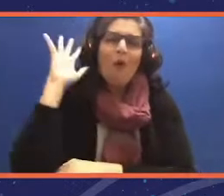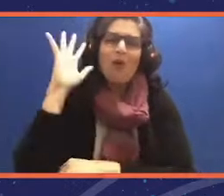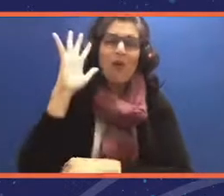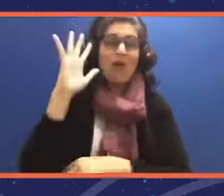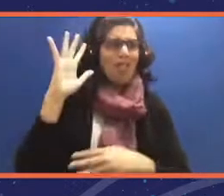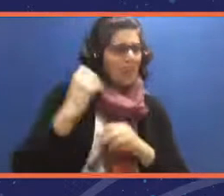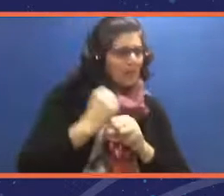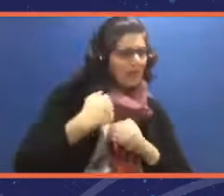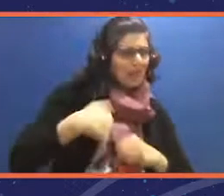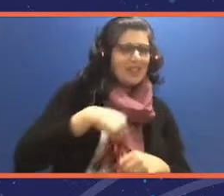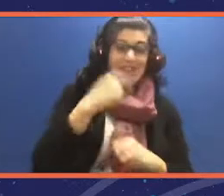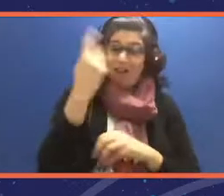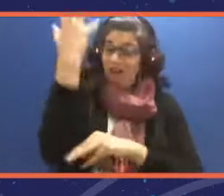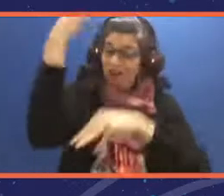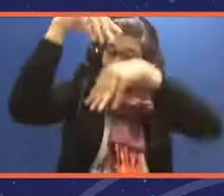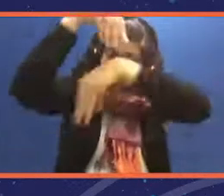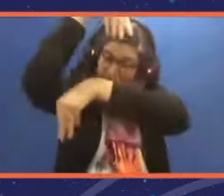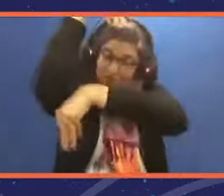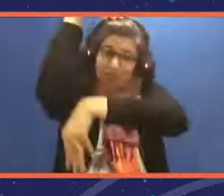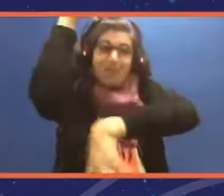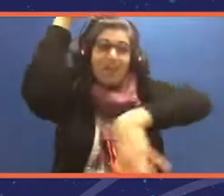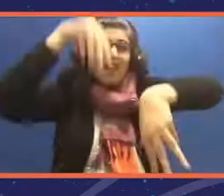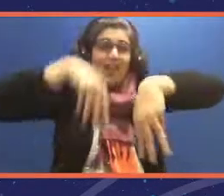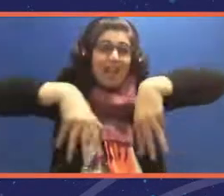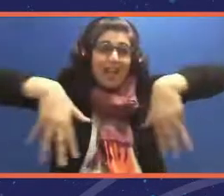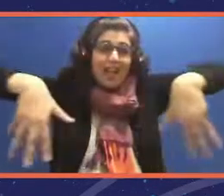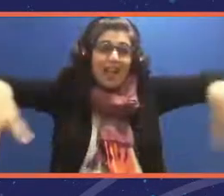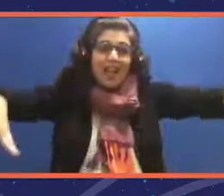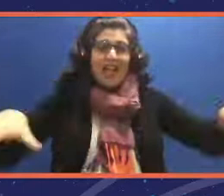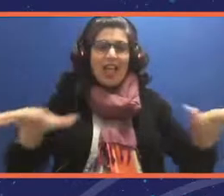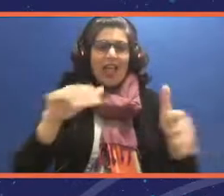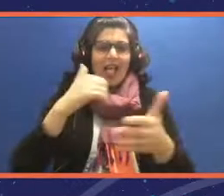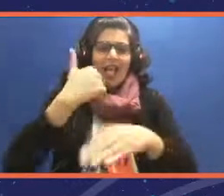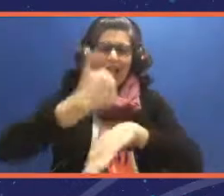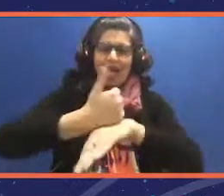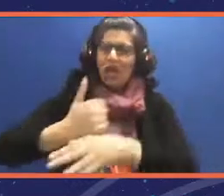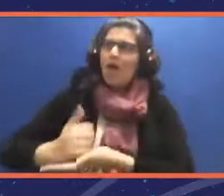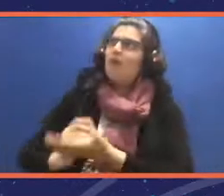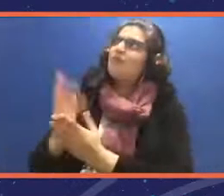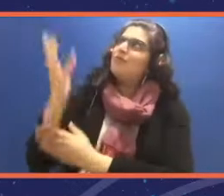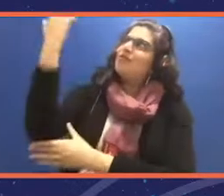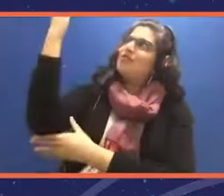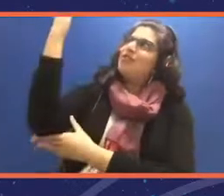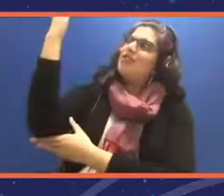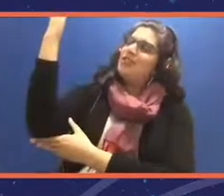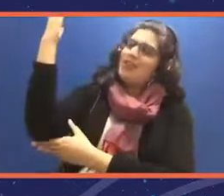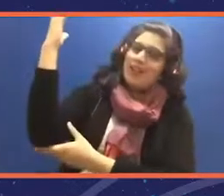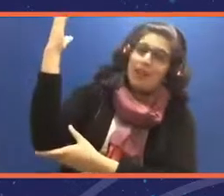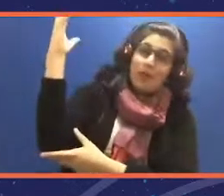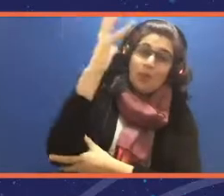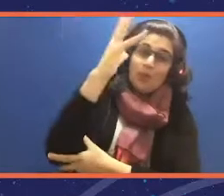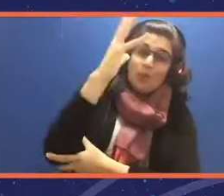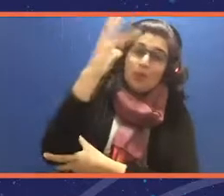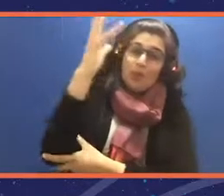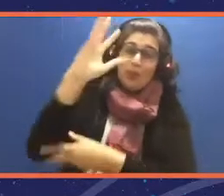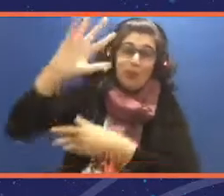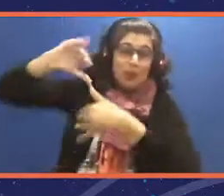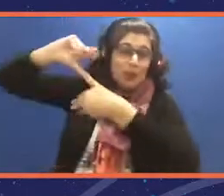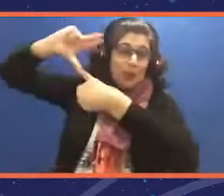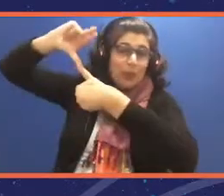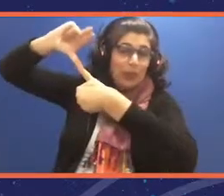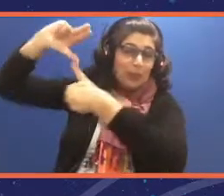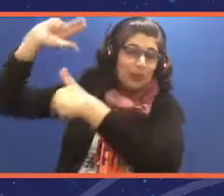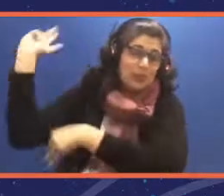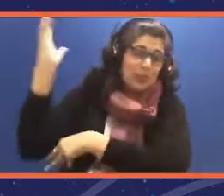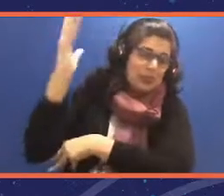of these mangroves go so deep that they help the trees stand strong and lessen the impact of hurricanes. The mangroves teach